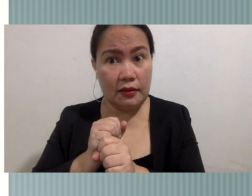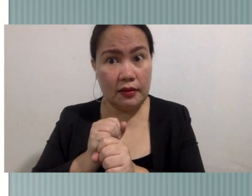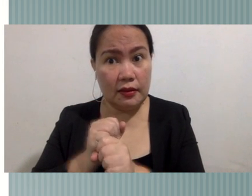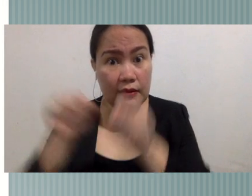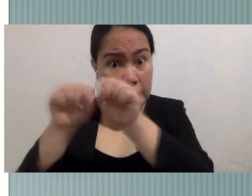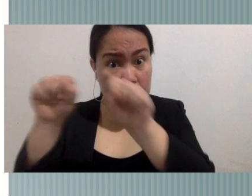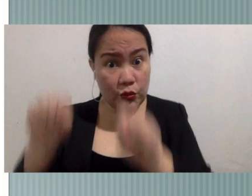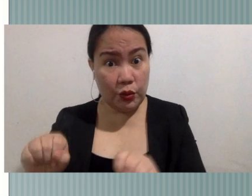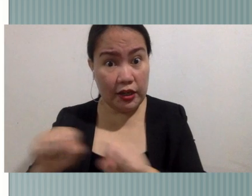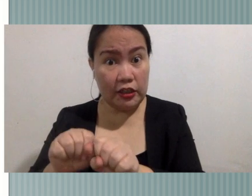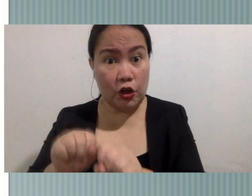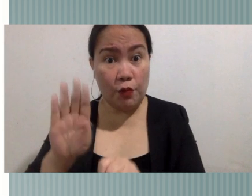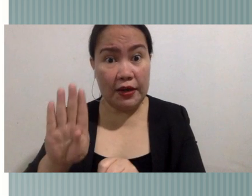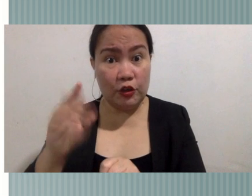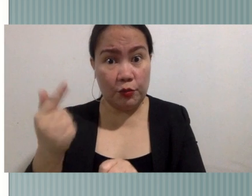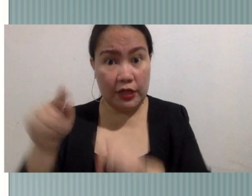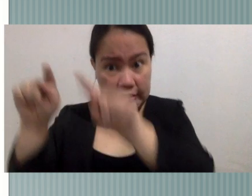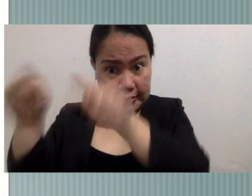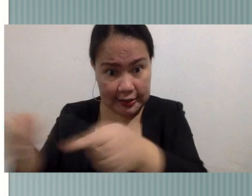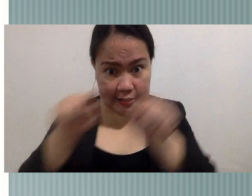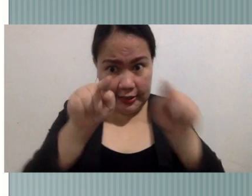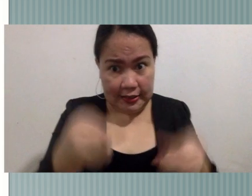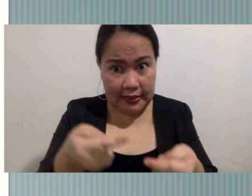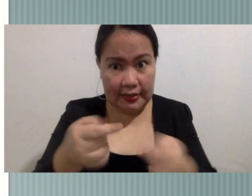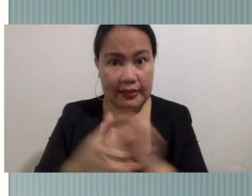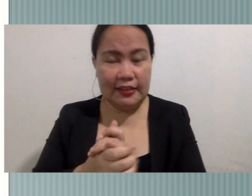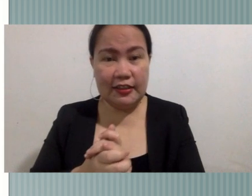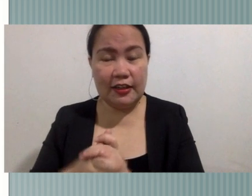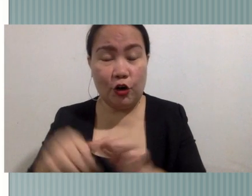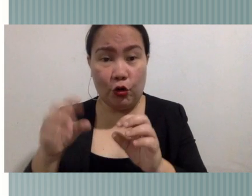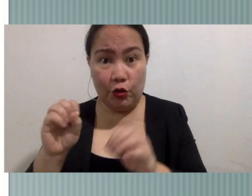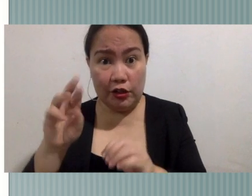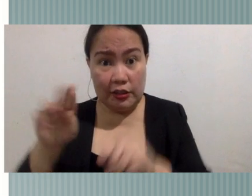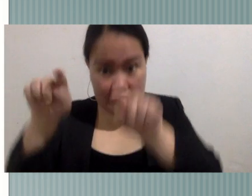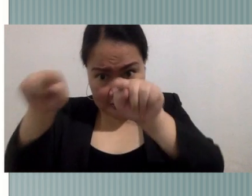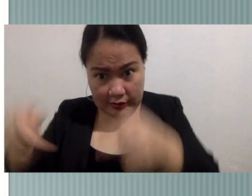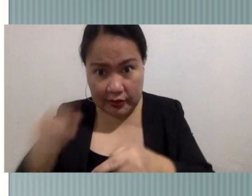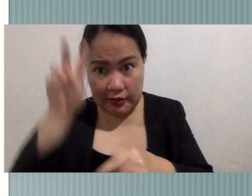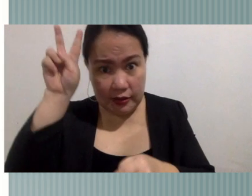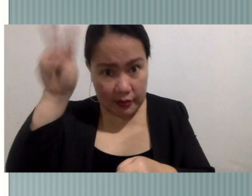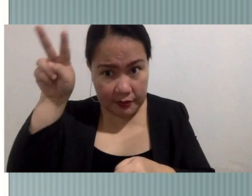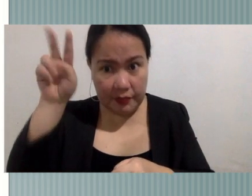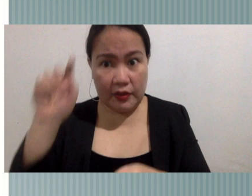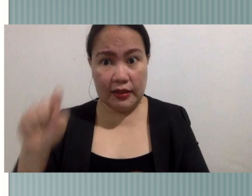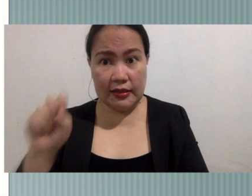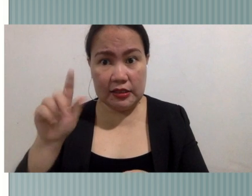as square of binomial. So, that will be x plus 5